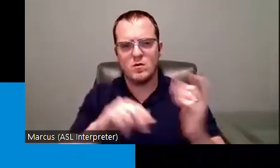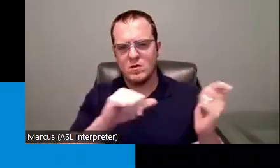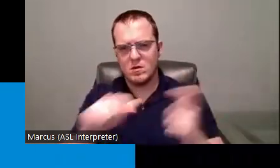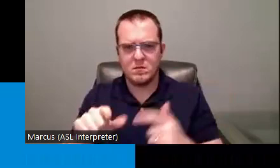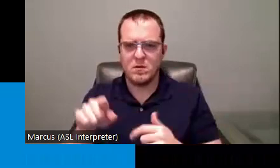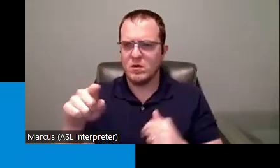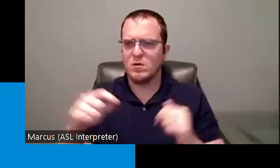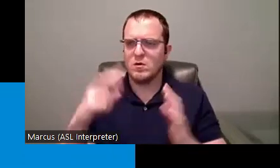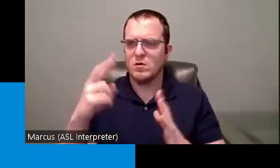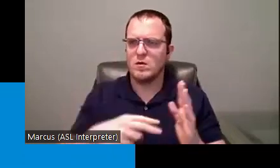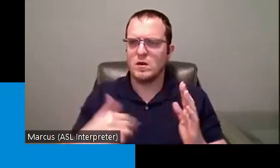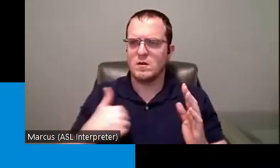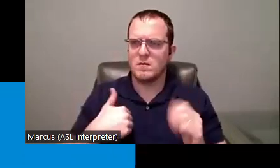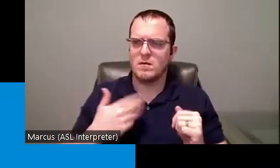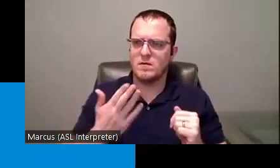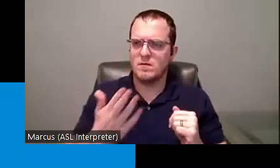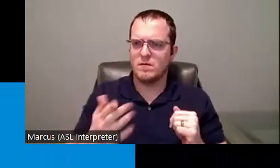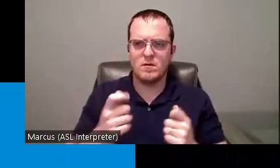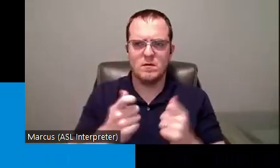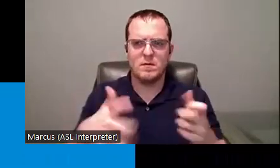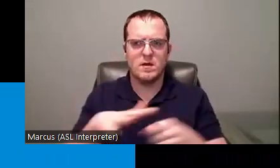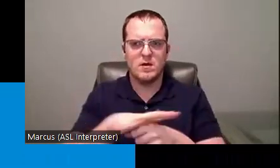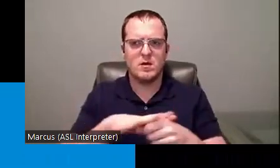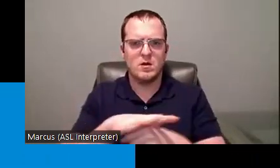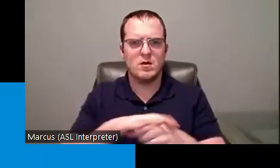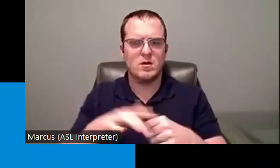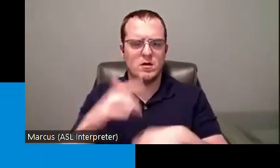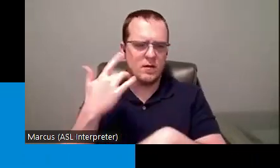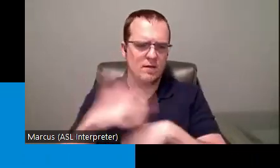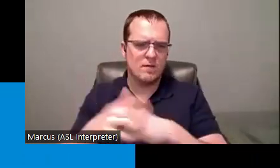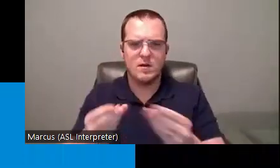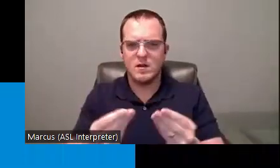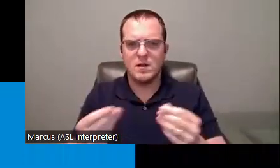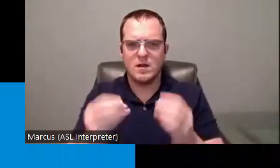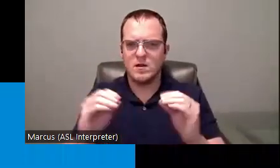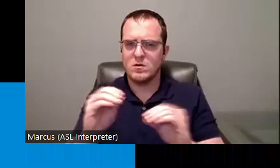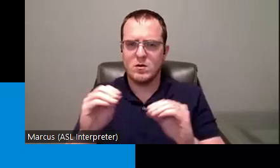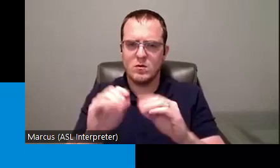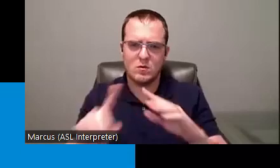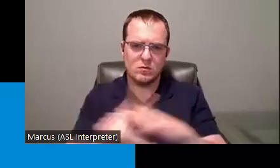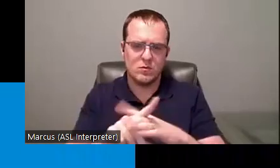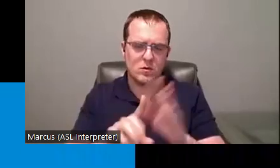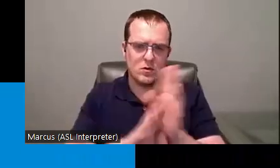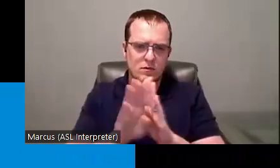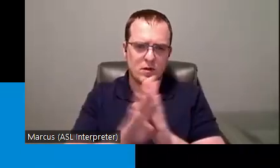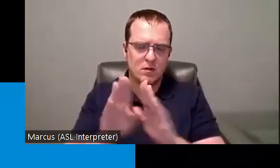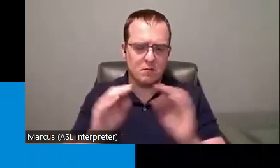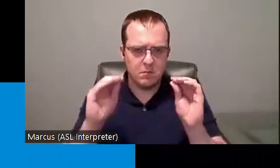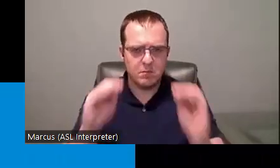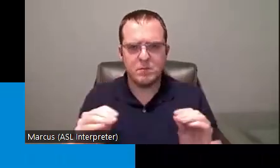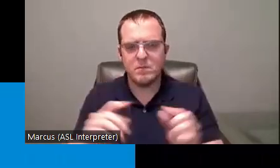read them. There are large areas of vacant land with no one emerging to develop it,